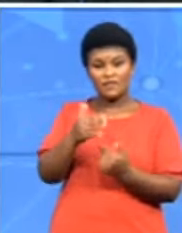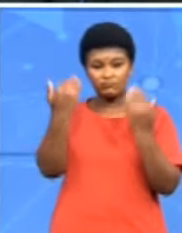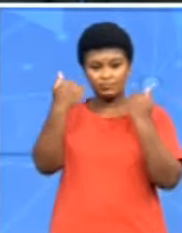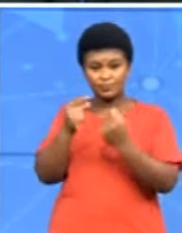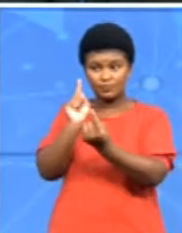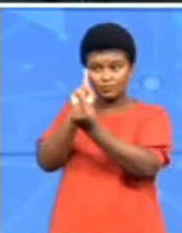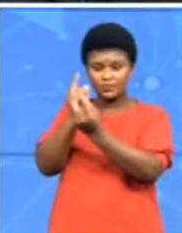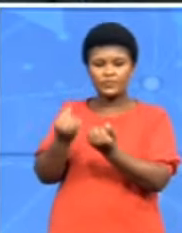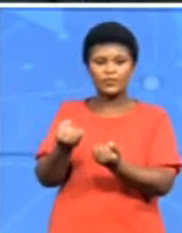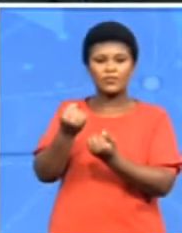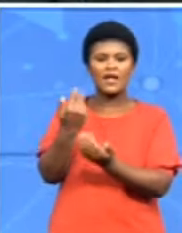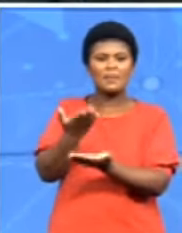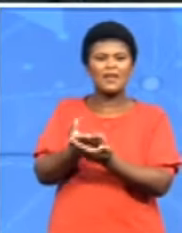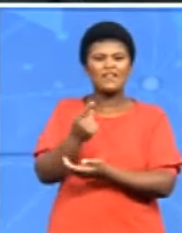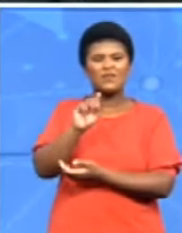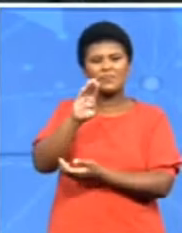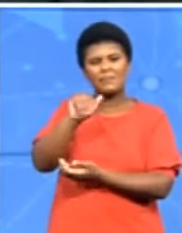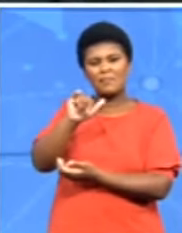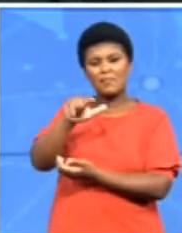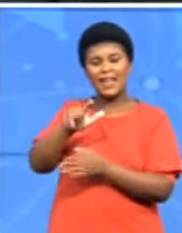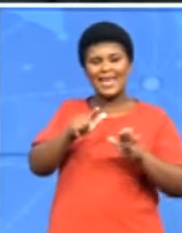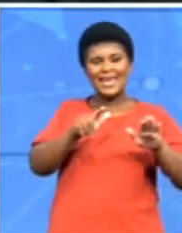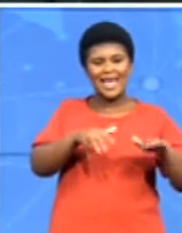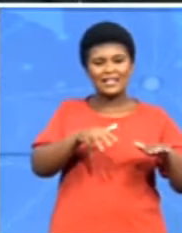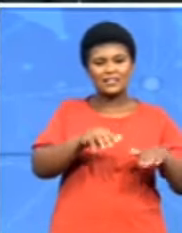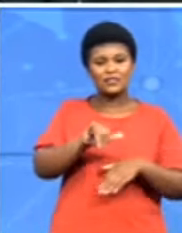on the 19th of July. From us here in Tsolo, back to you in studio.